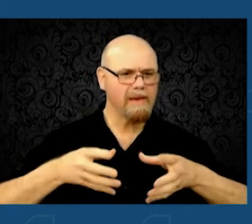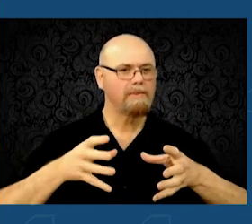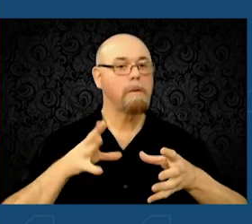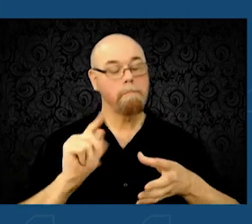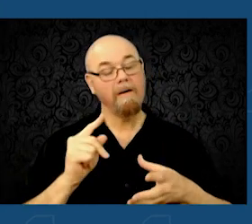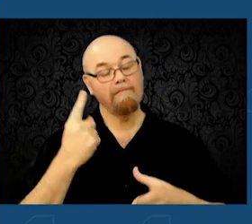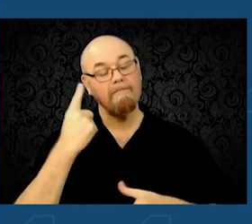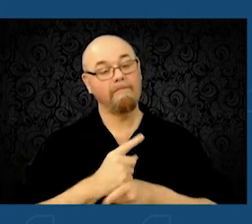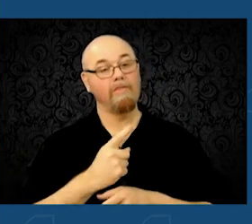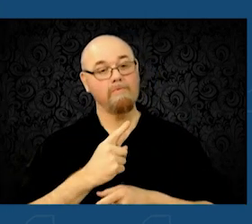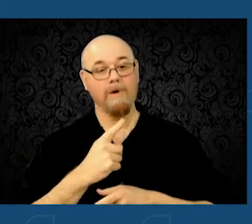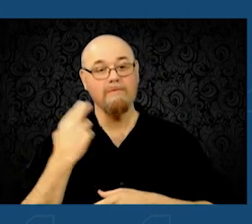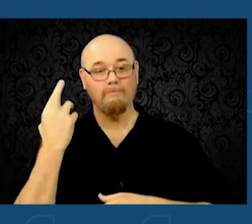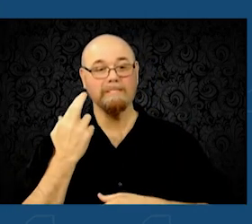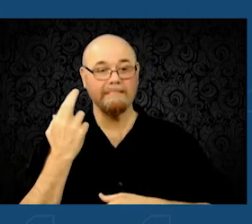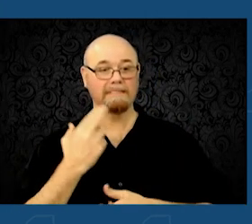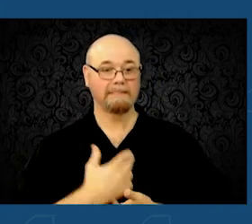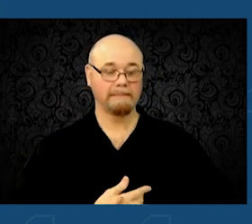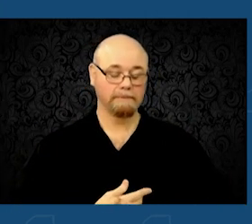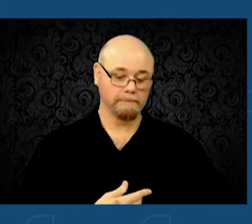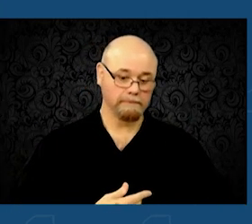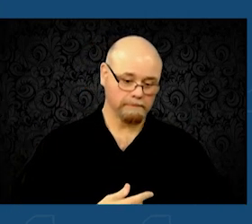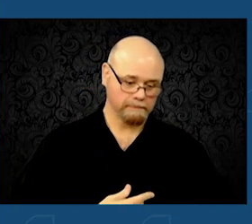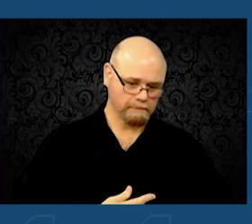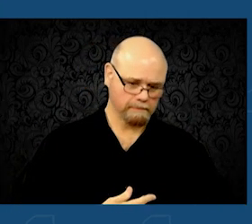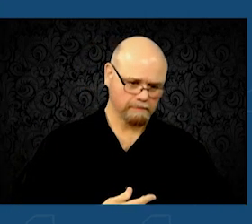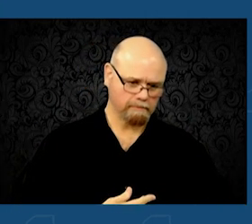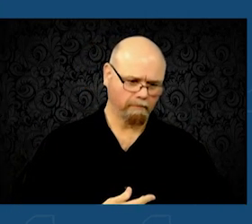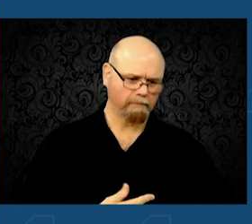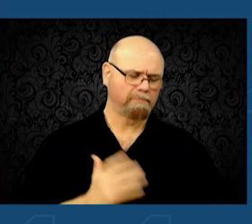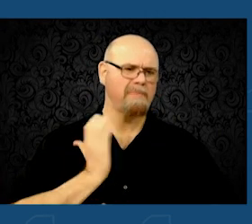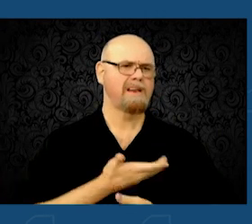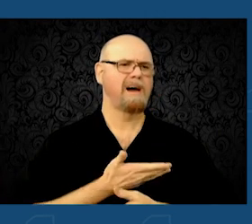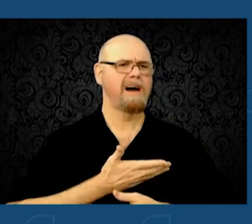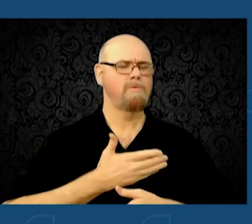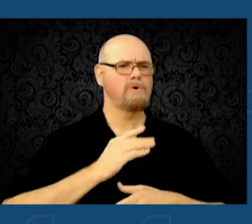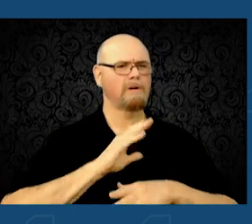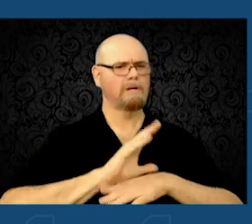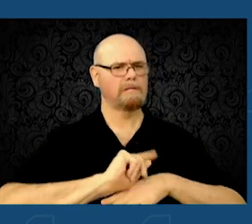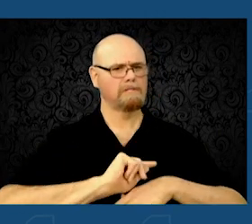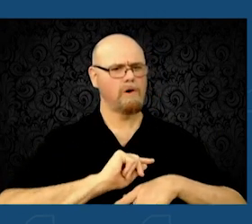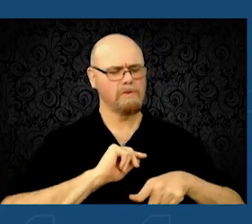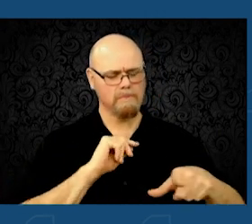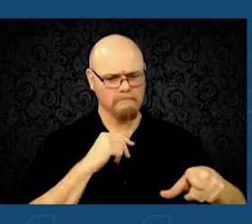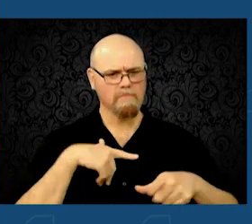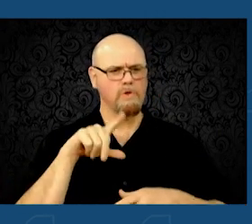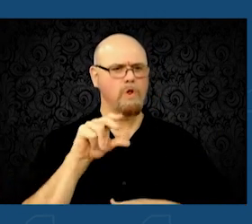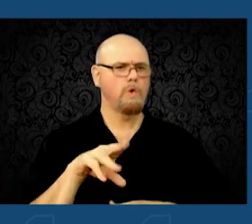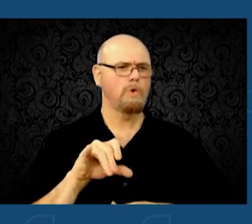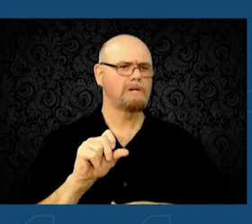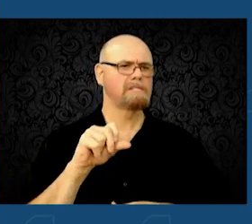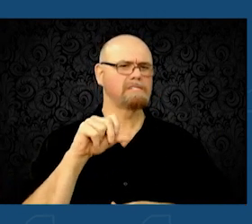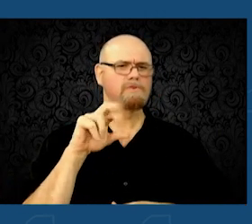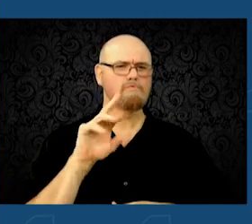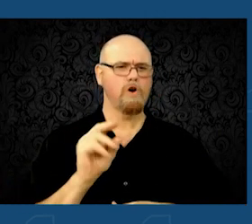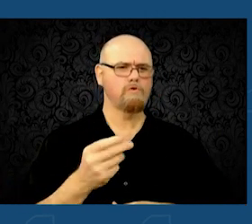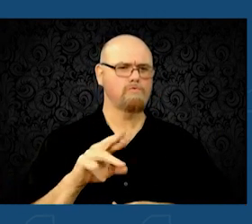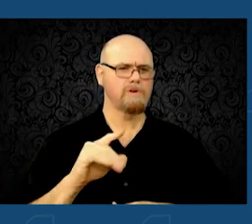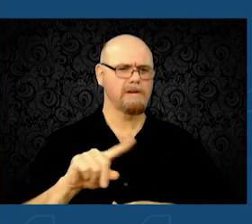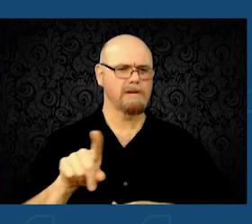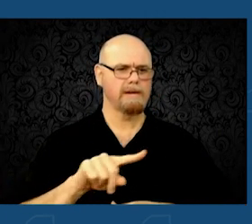Our consultants, Luis Rodriguez Construction. Luis, where are you, Luis?